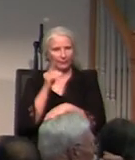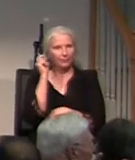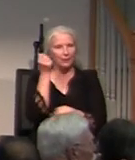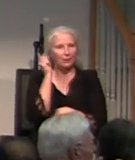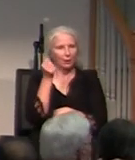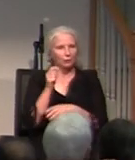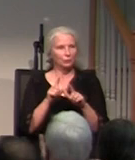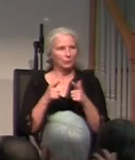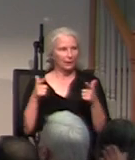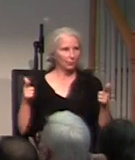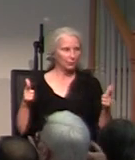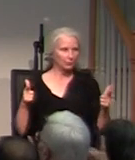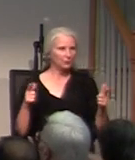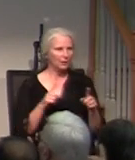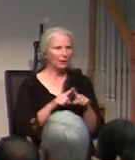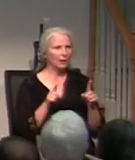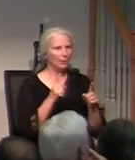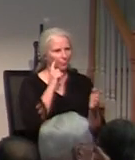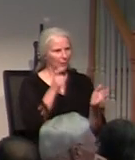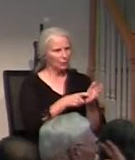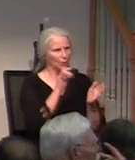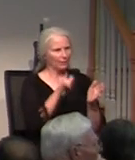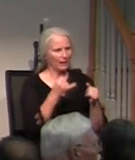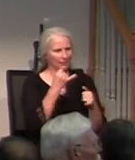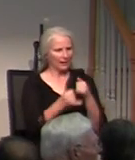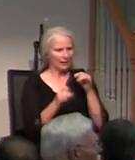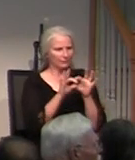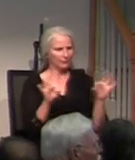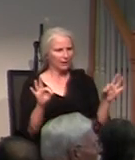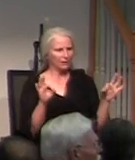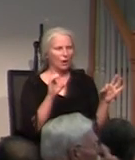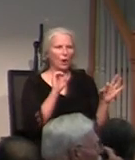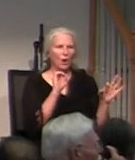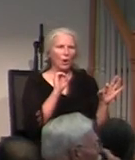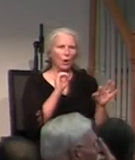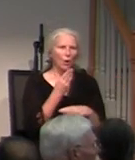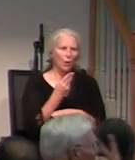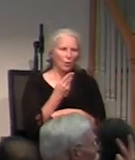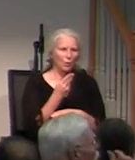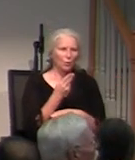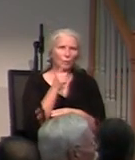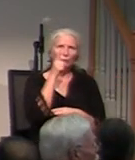last phrase. Oh, that you might open the door of your heart